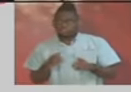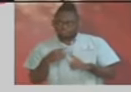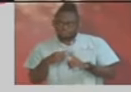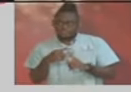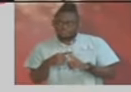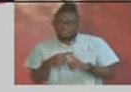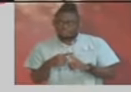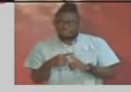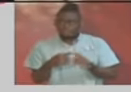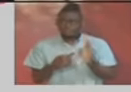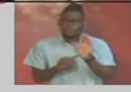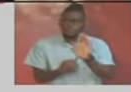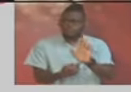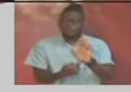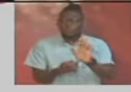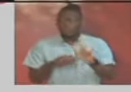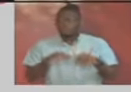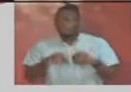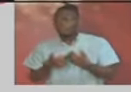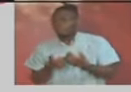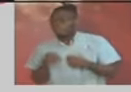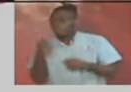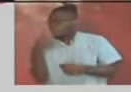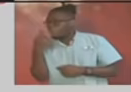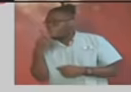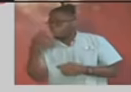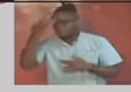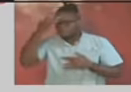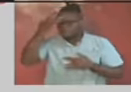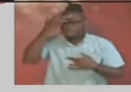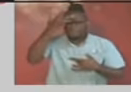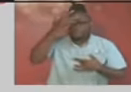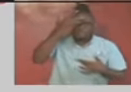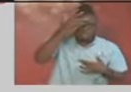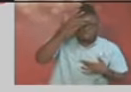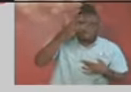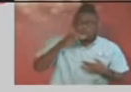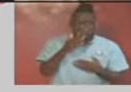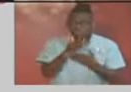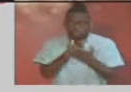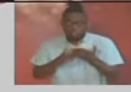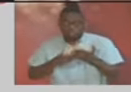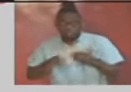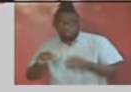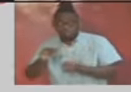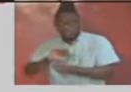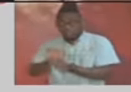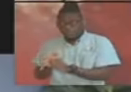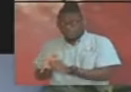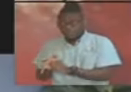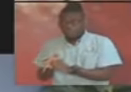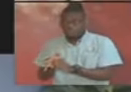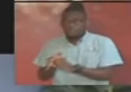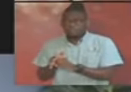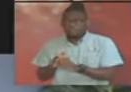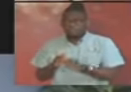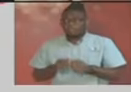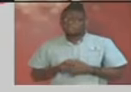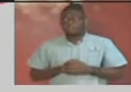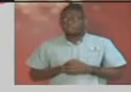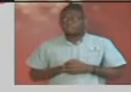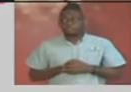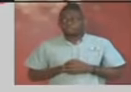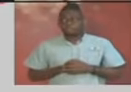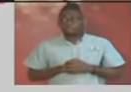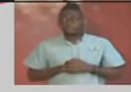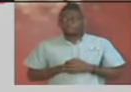is being infected or who has viral illness in the population. And of course, a proportion of those will be COVID-19. All right, thank you. Yeah. Thank you